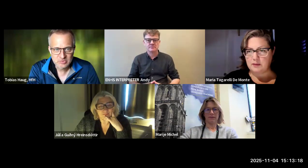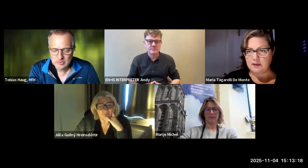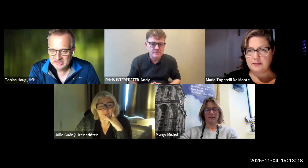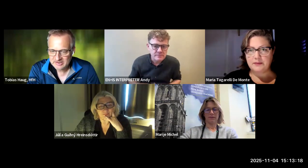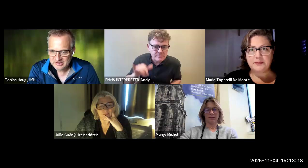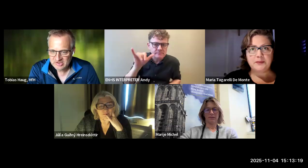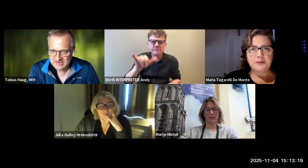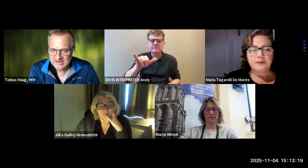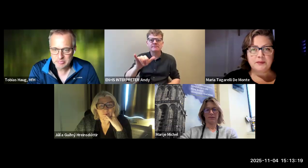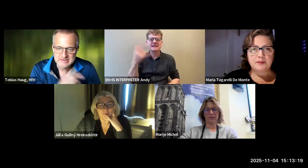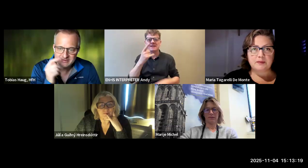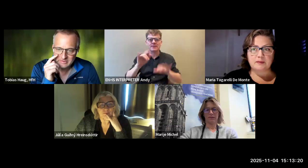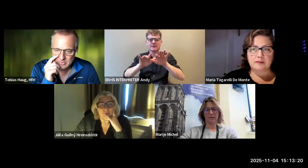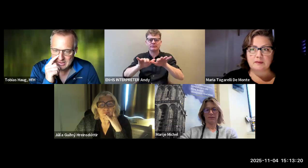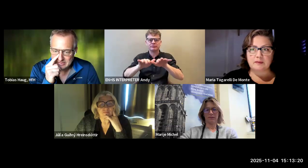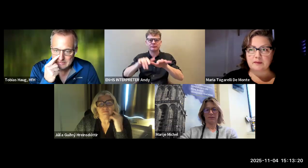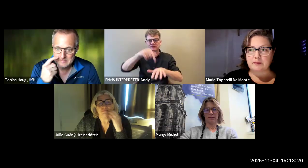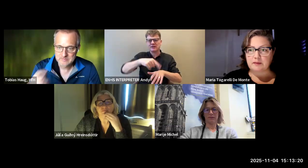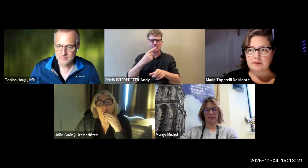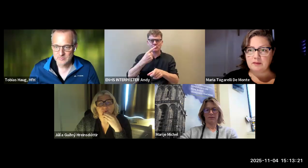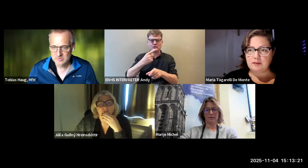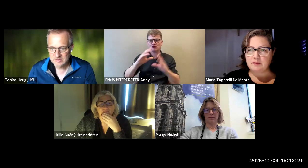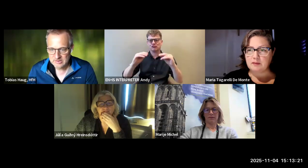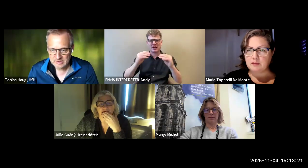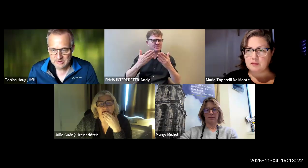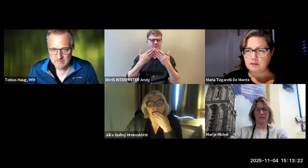Yes, someone was writing in the chat. Yes, please, go ahead.